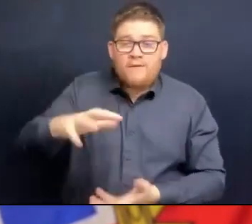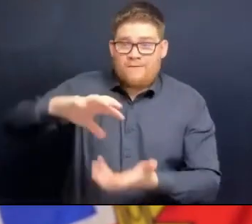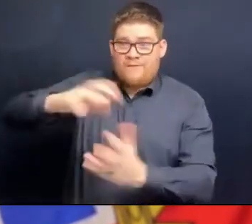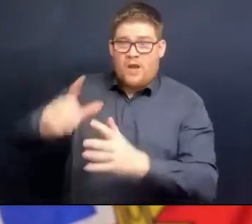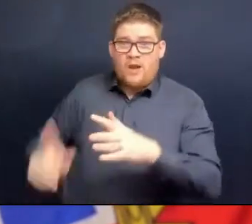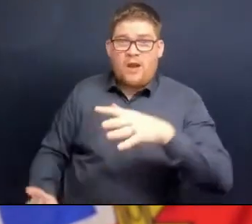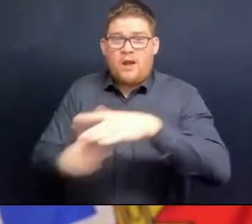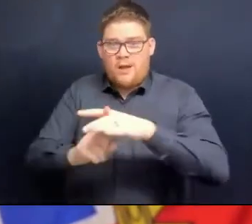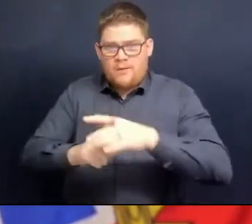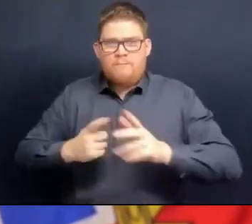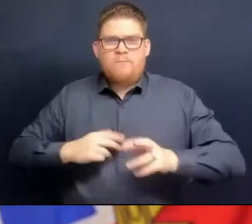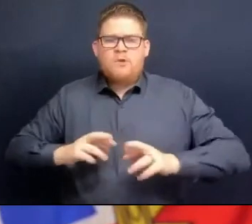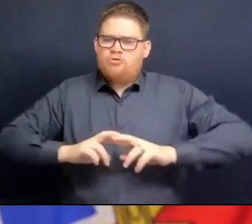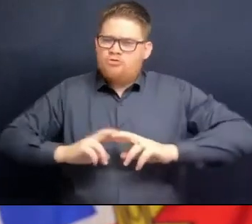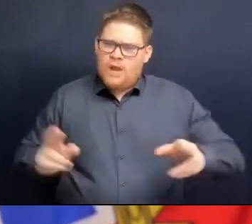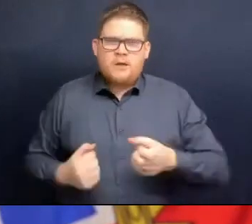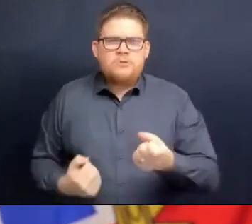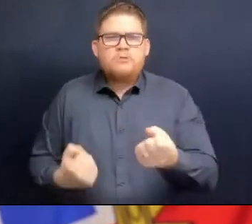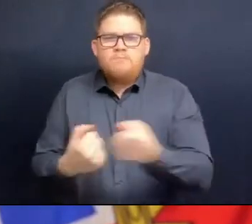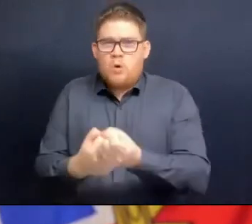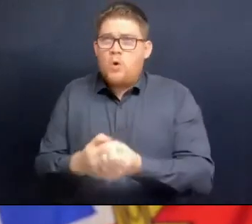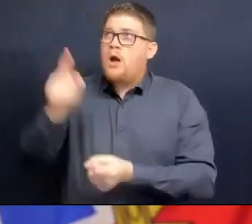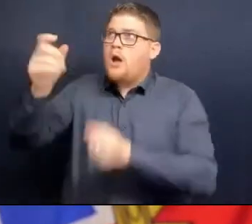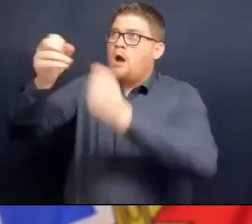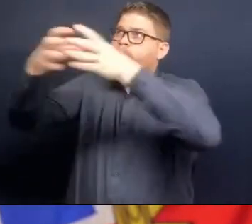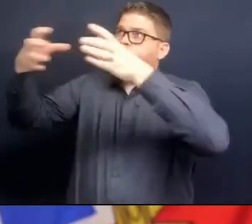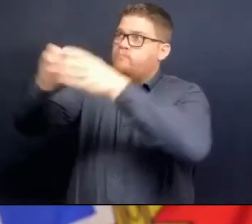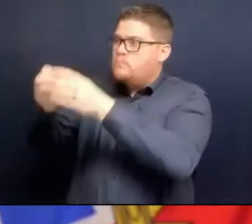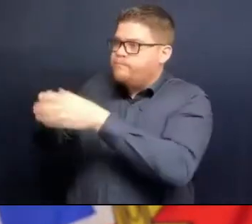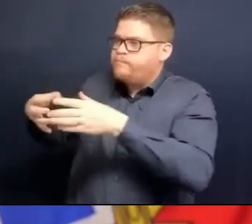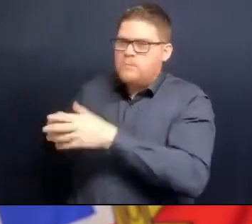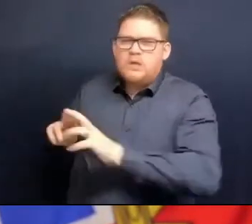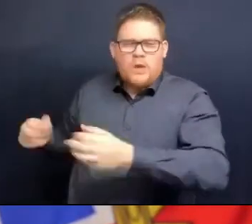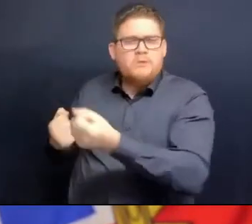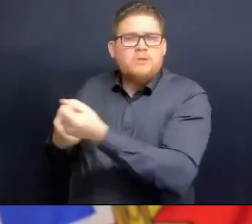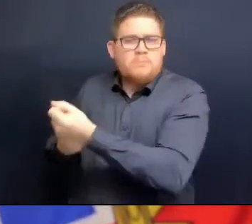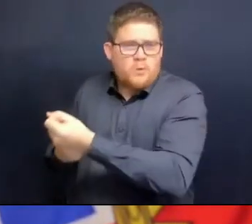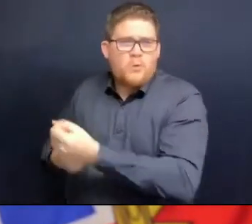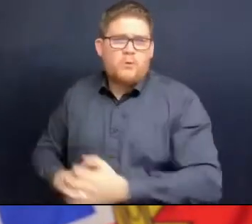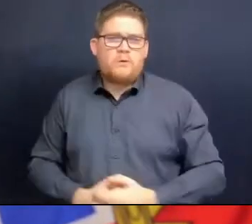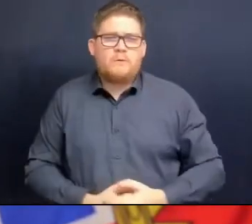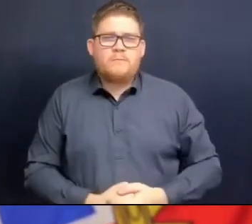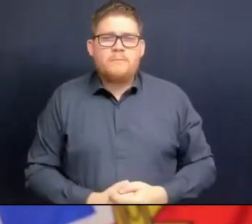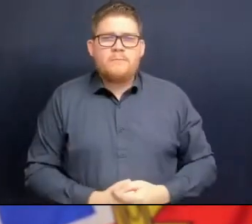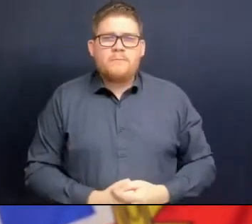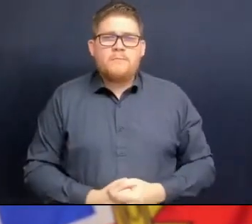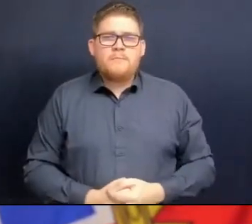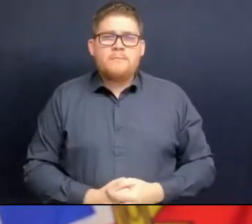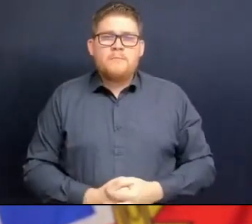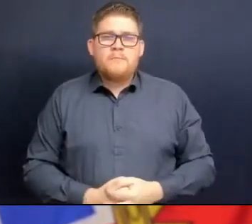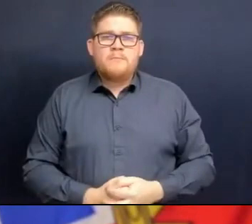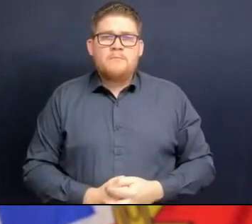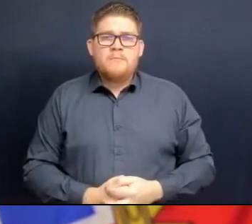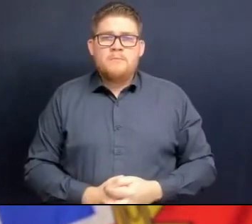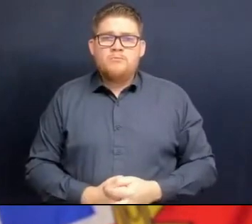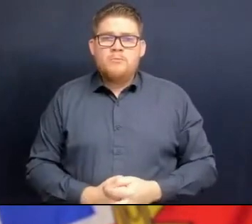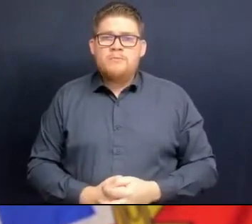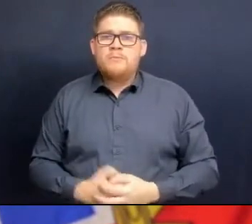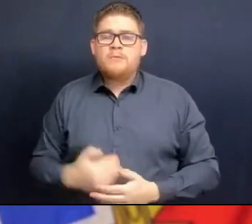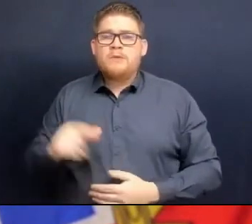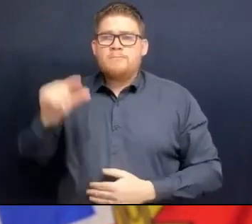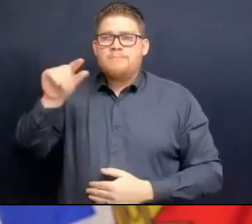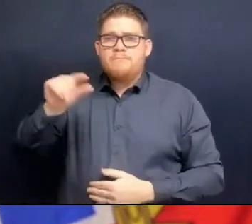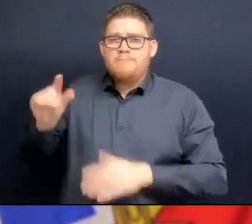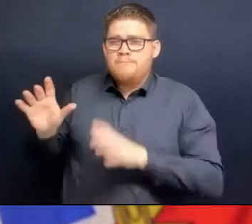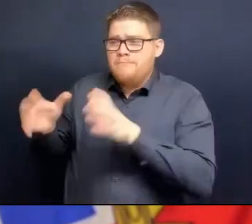when it's inevitably going to be needed is something that I know the ministry and the minister were working on. So